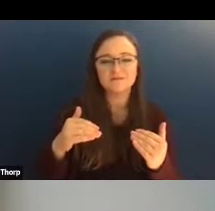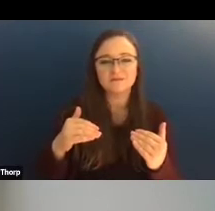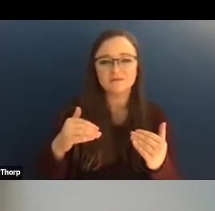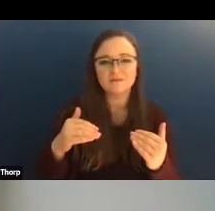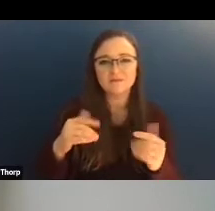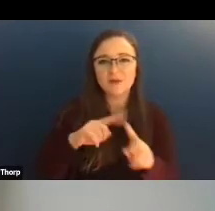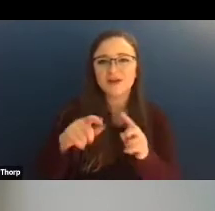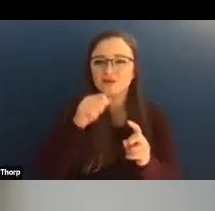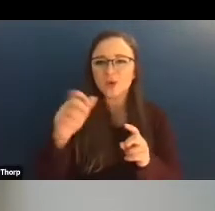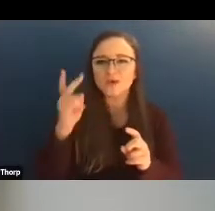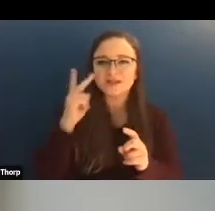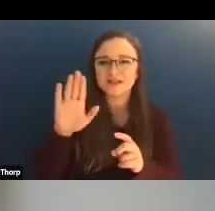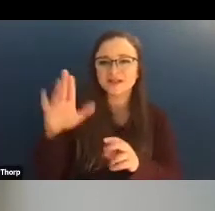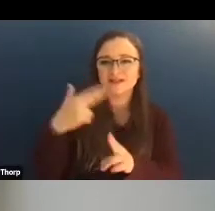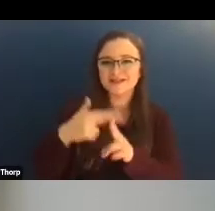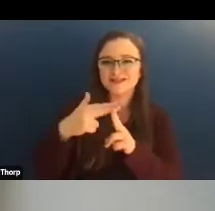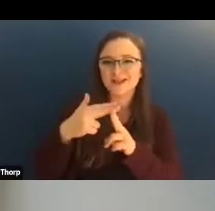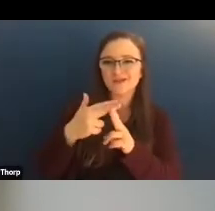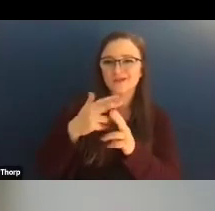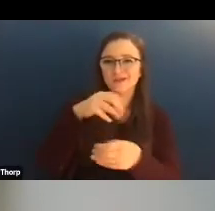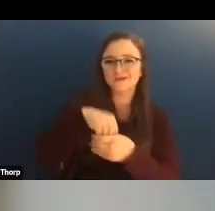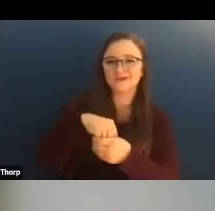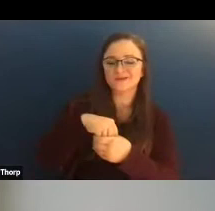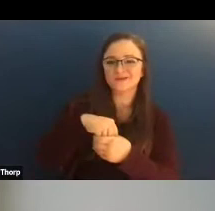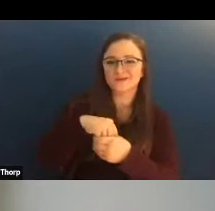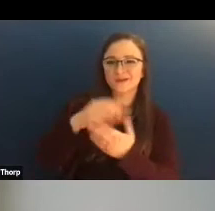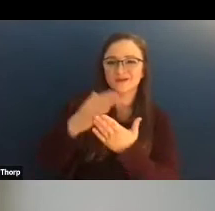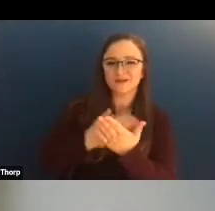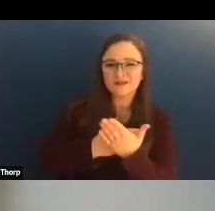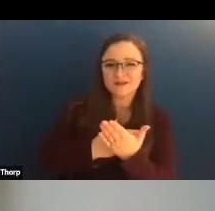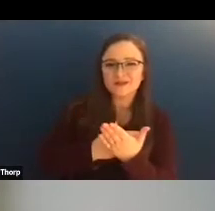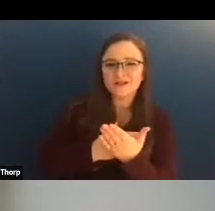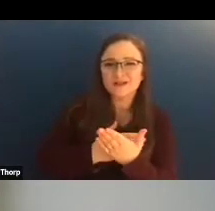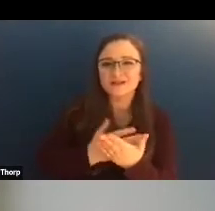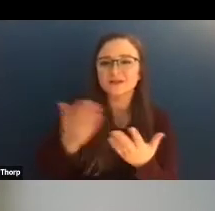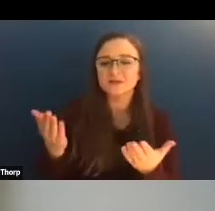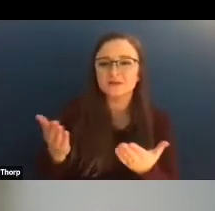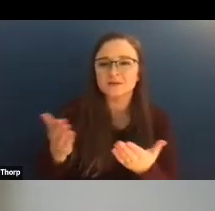him here. Is there anyone replacing him?